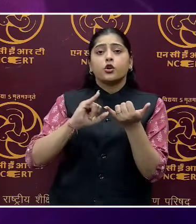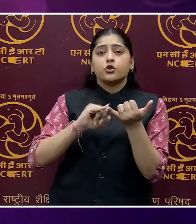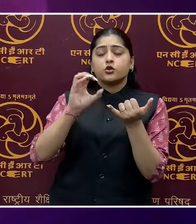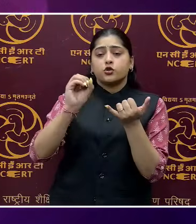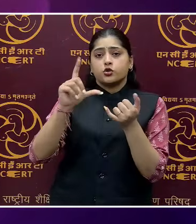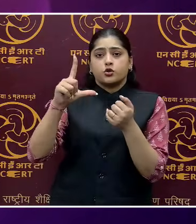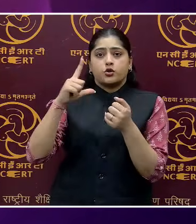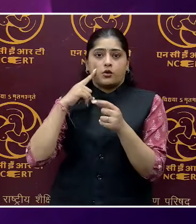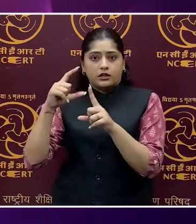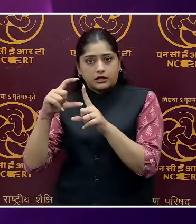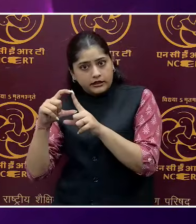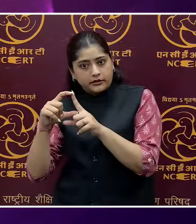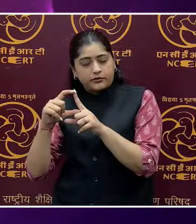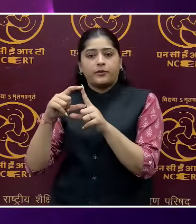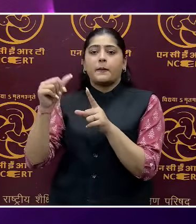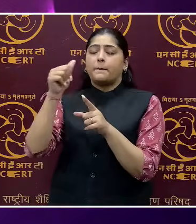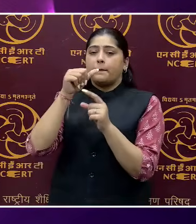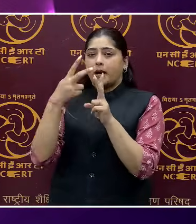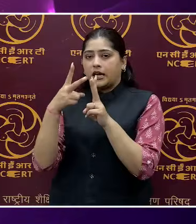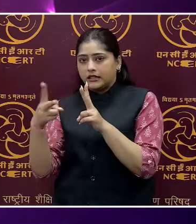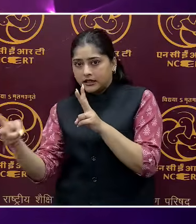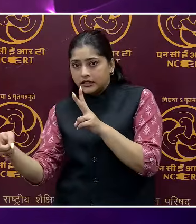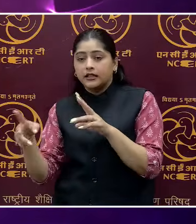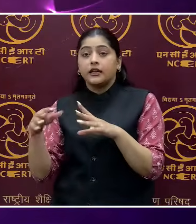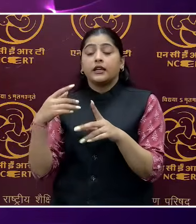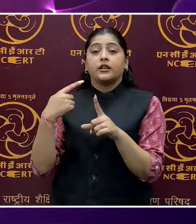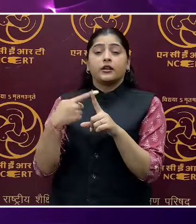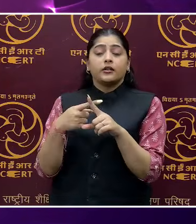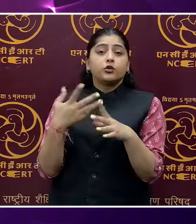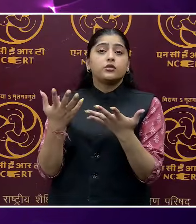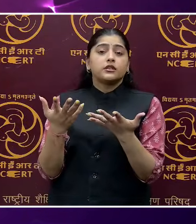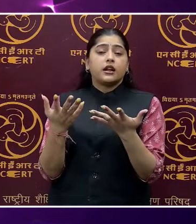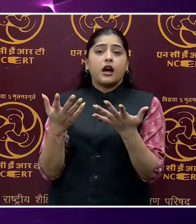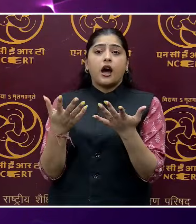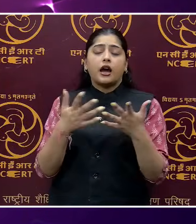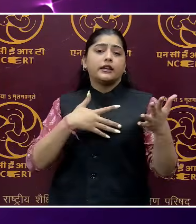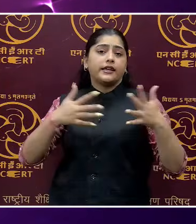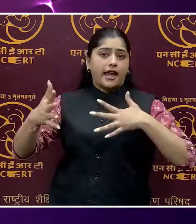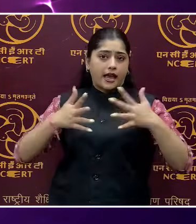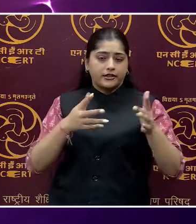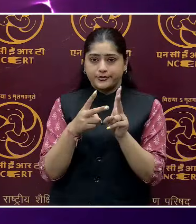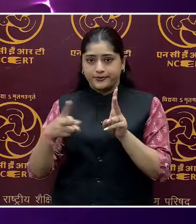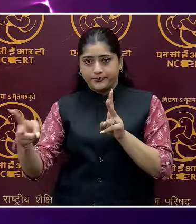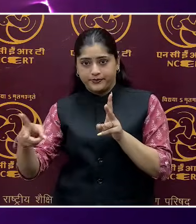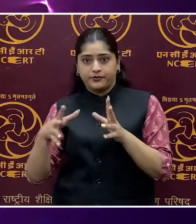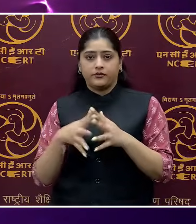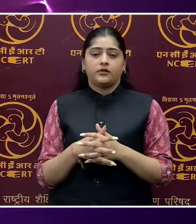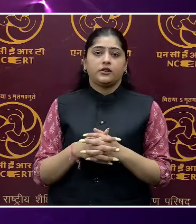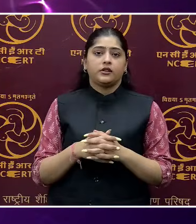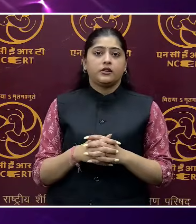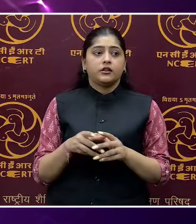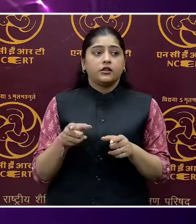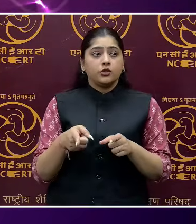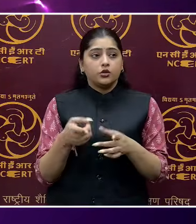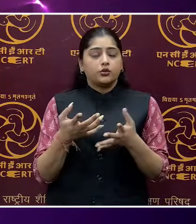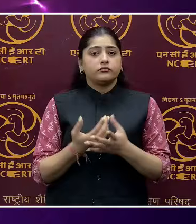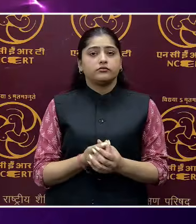And here we will discuss about liquids and gases. Everything we can see here, touch, taste and smell is